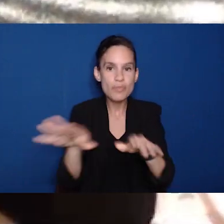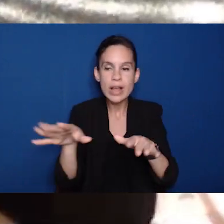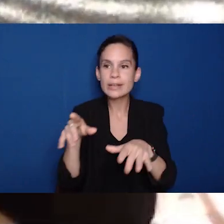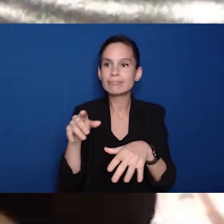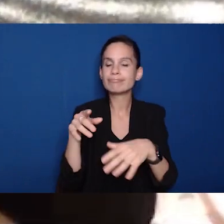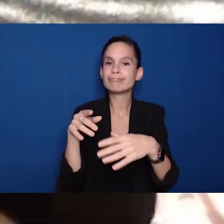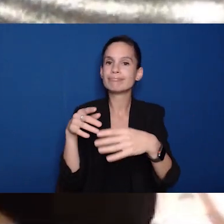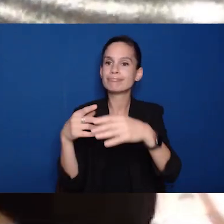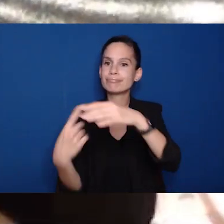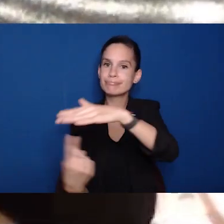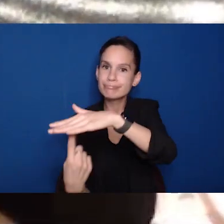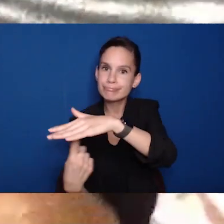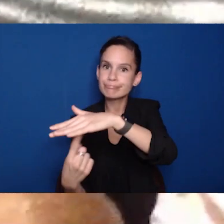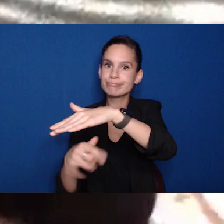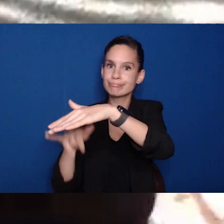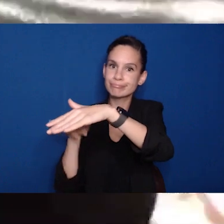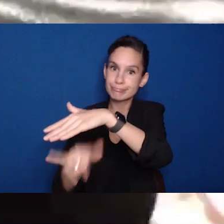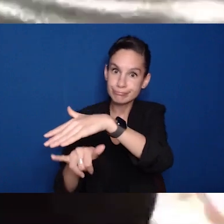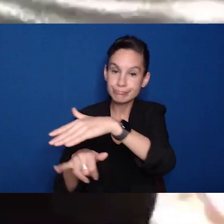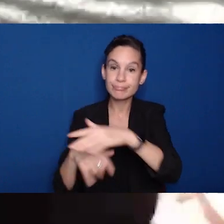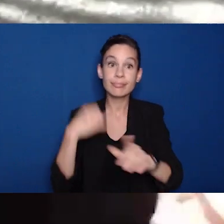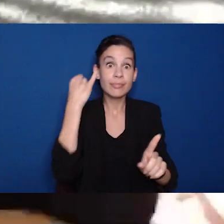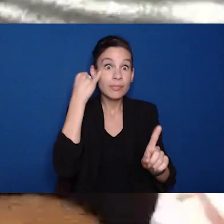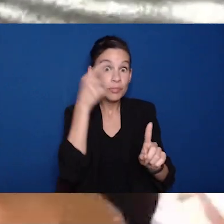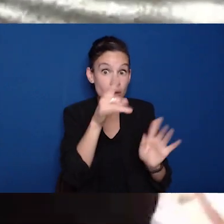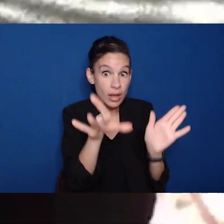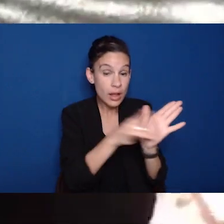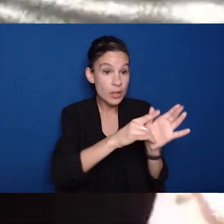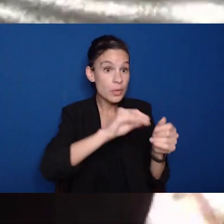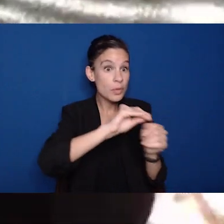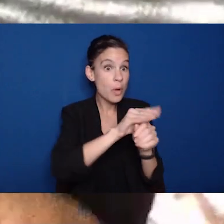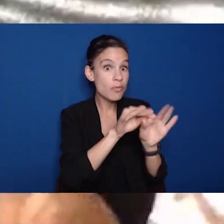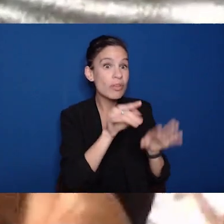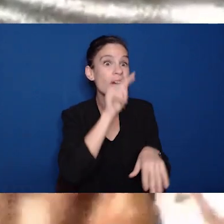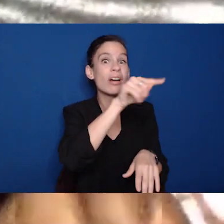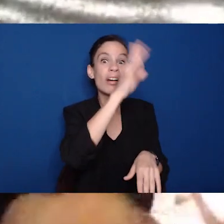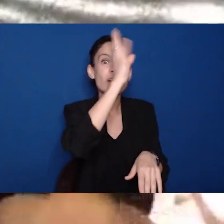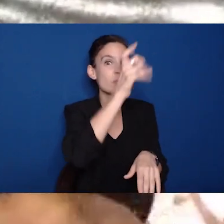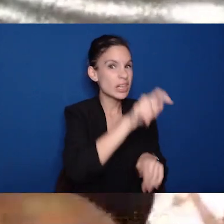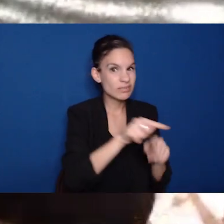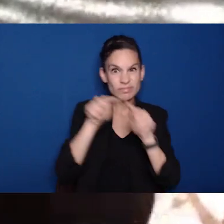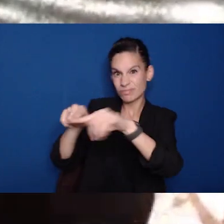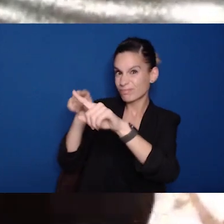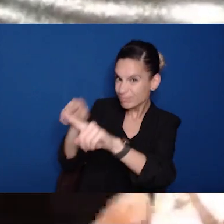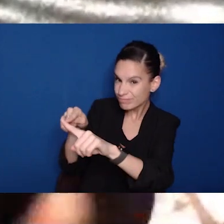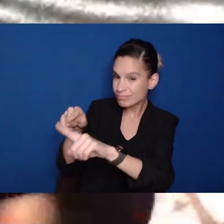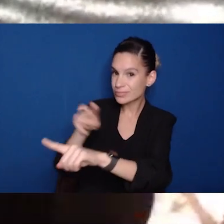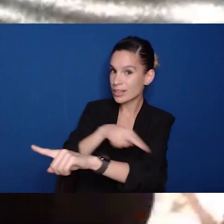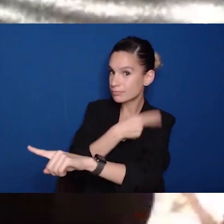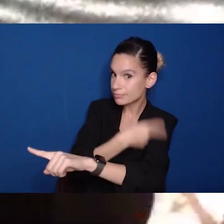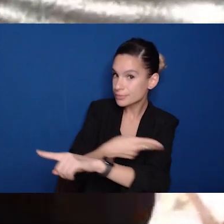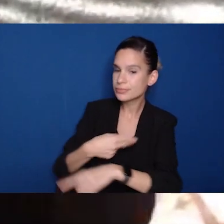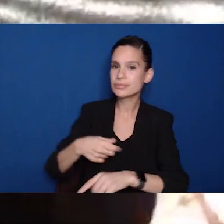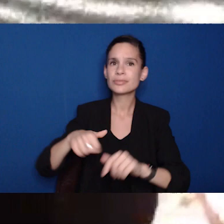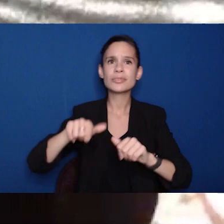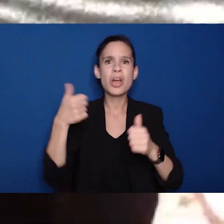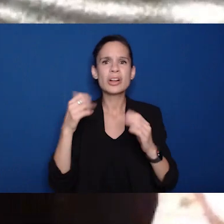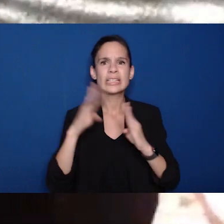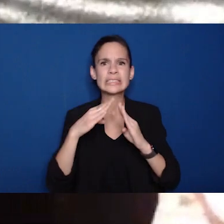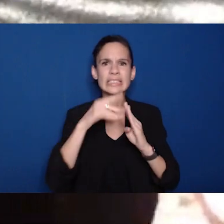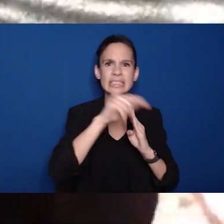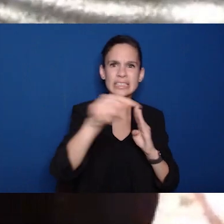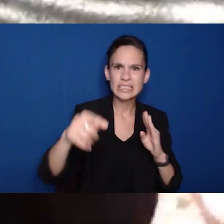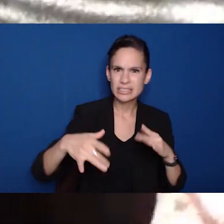place for quarantine if you get COVID-19 in Harare. So the other qualm is about how about the other cities around. Granted, it's